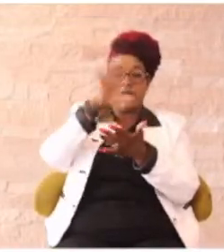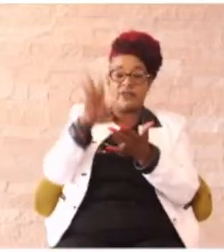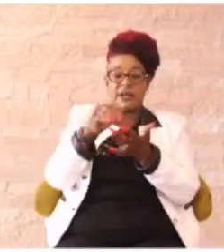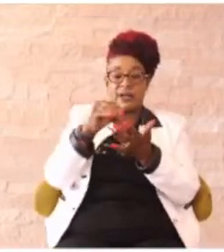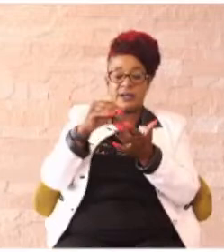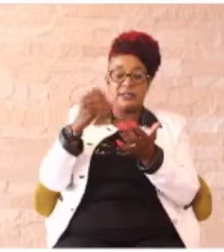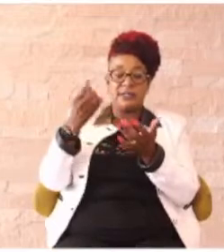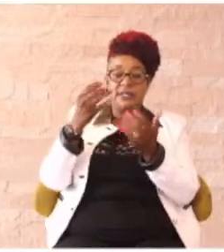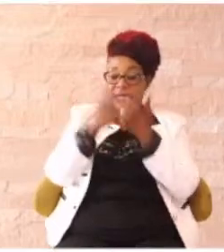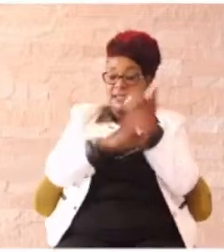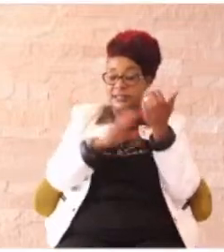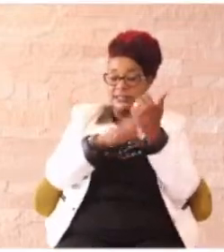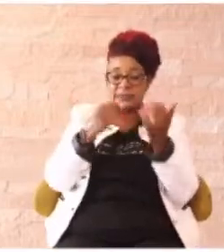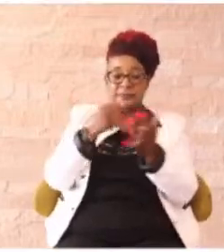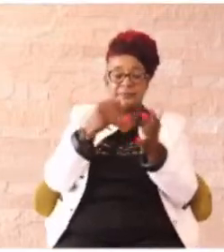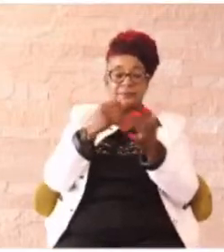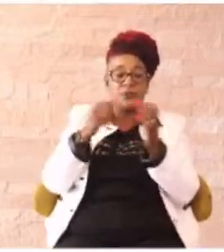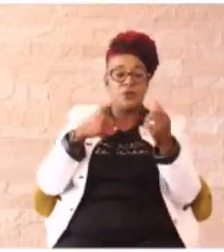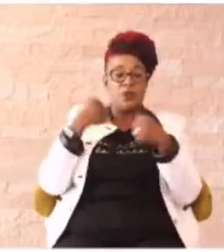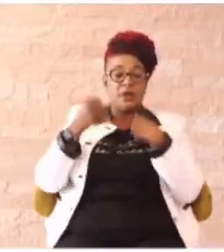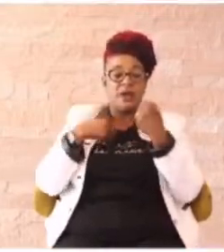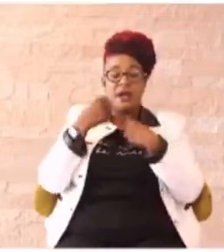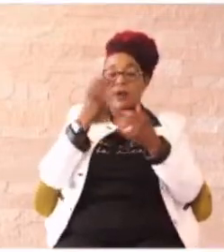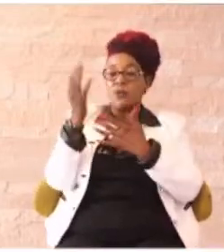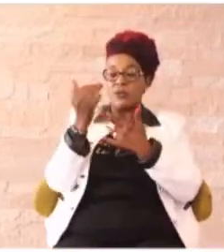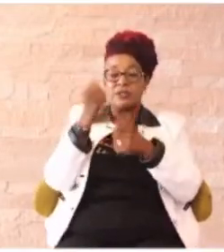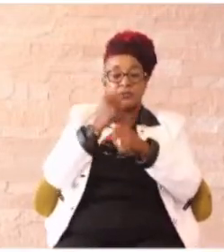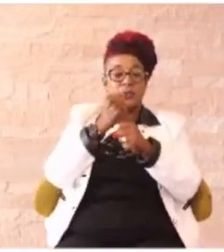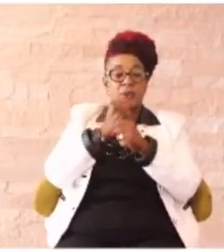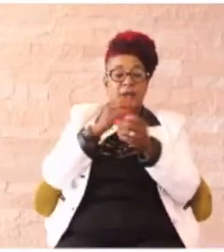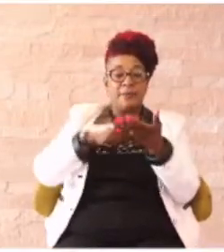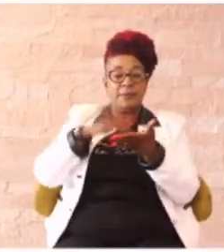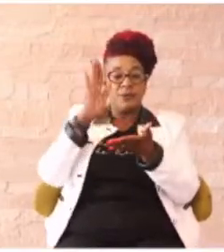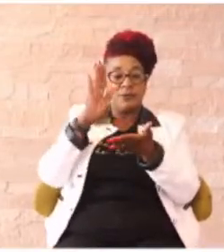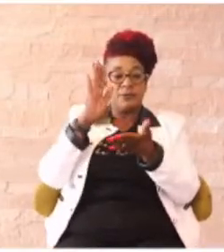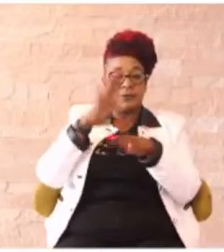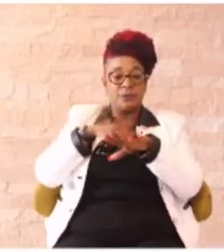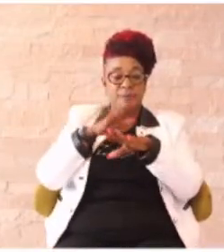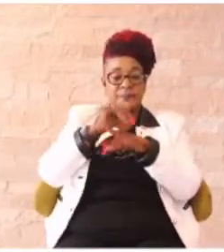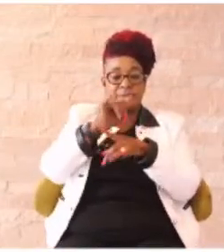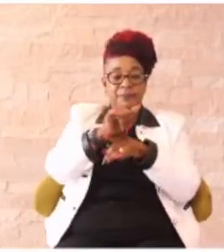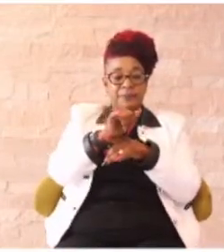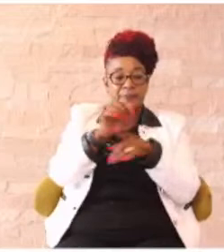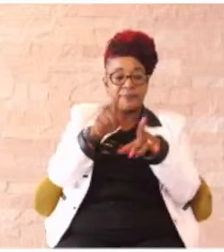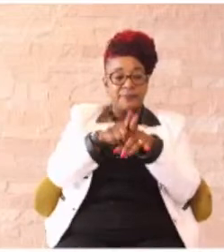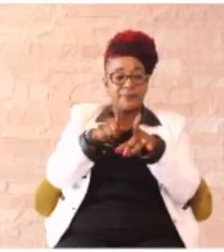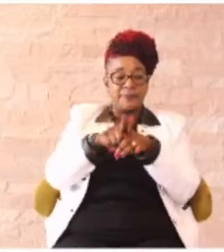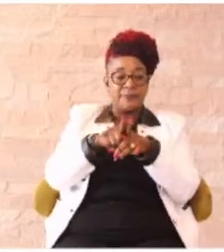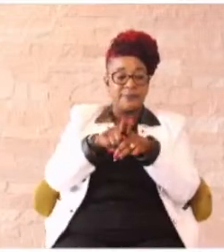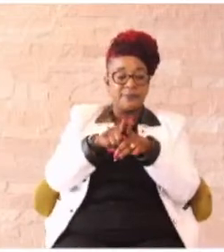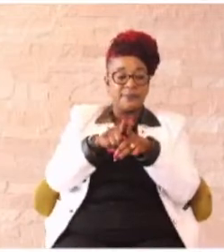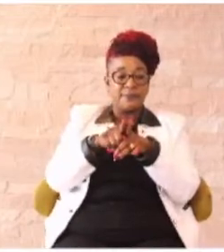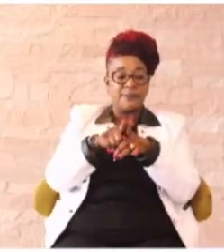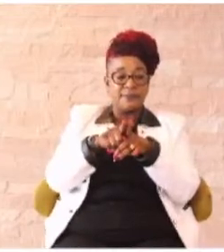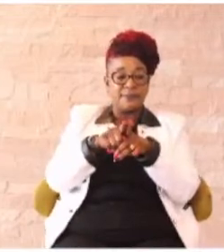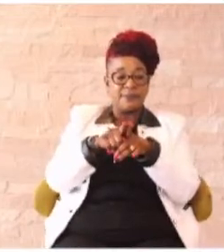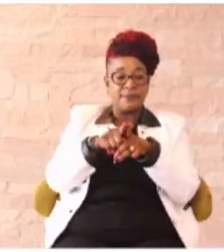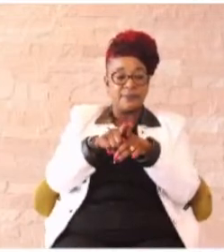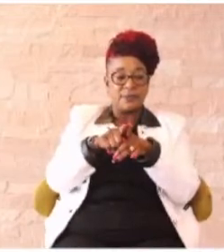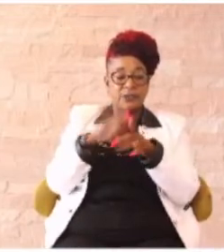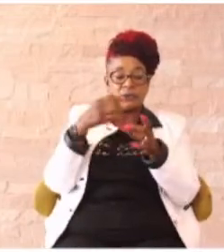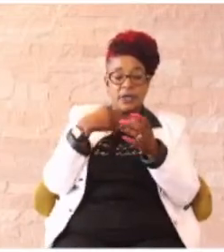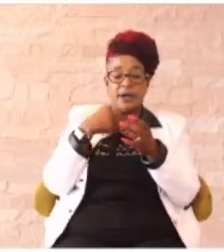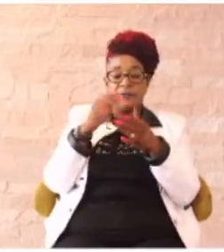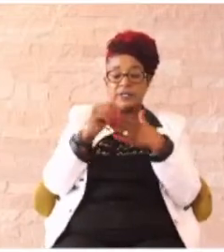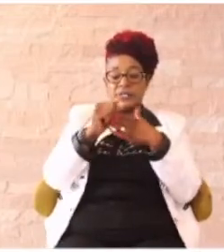wish to work more on advocacies and on to increase the level of participation